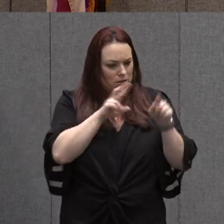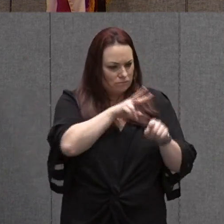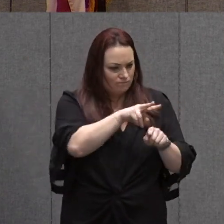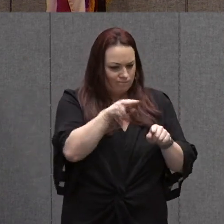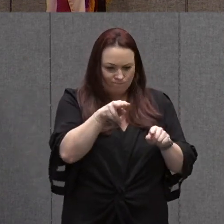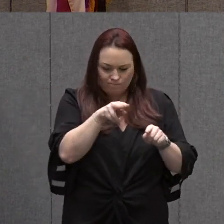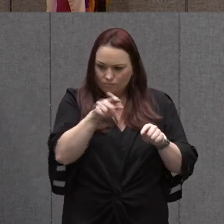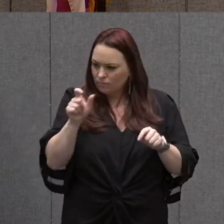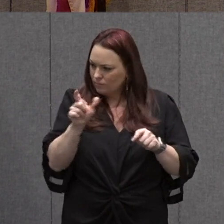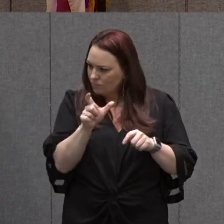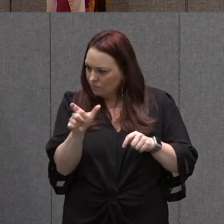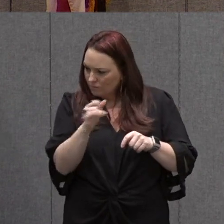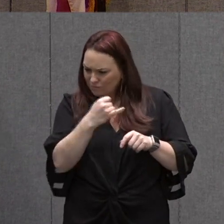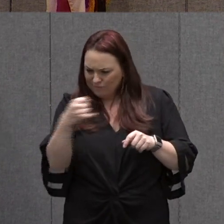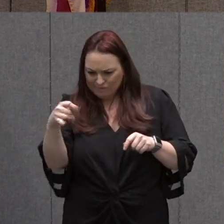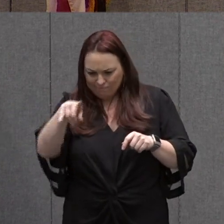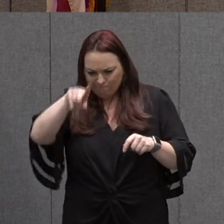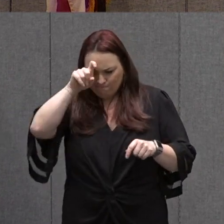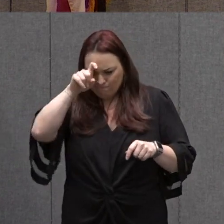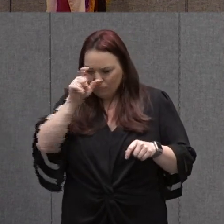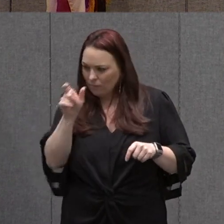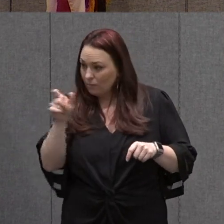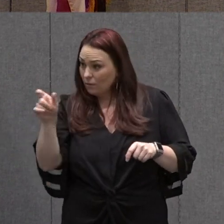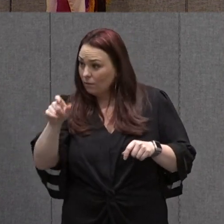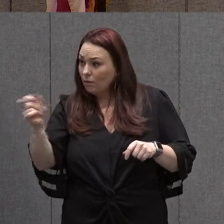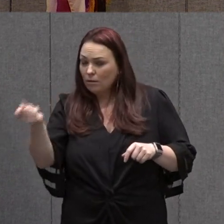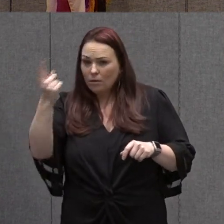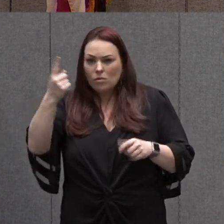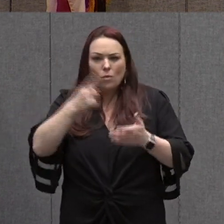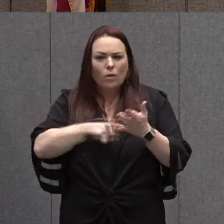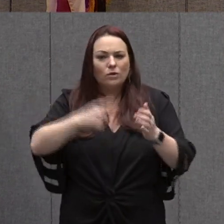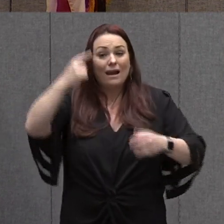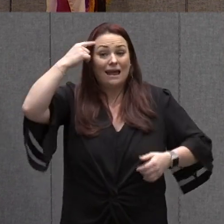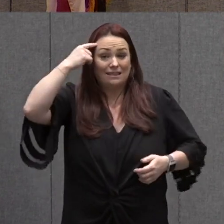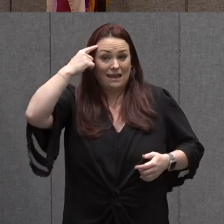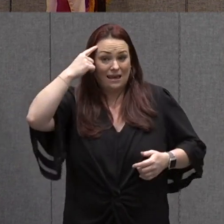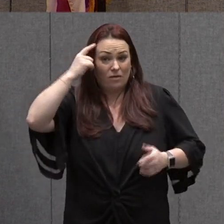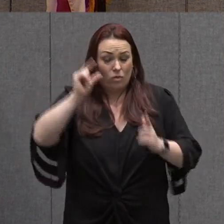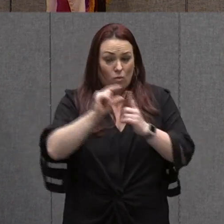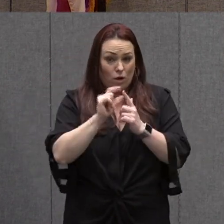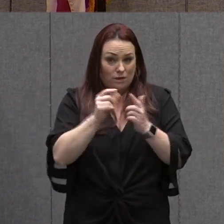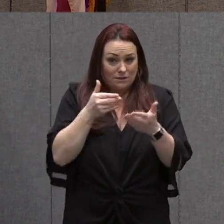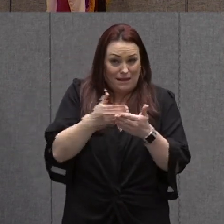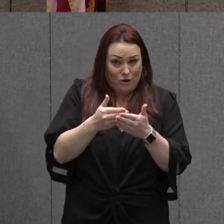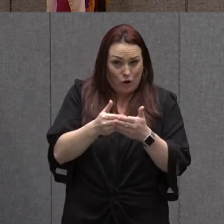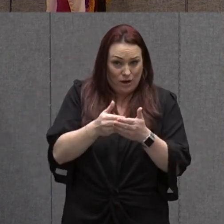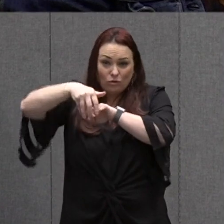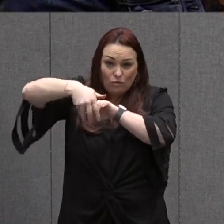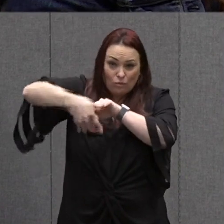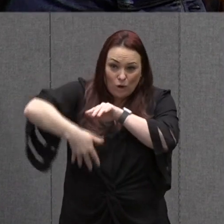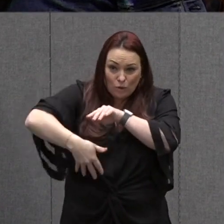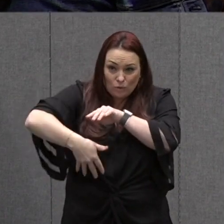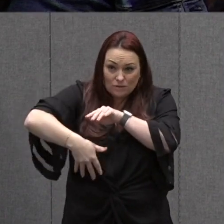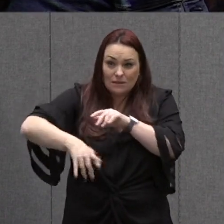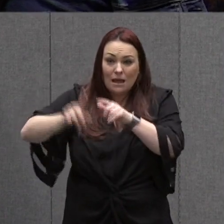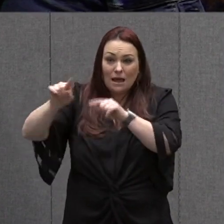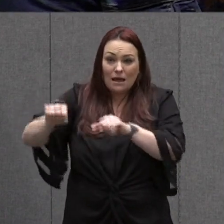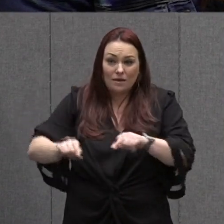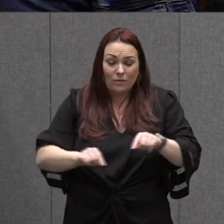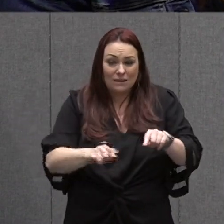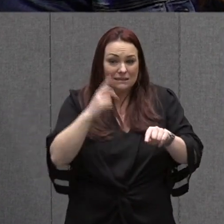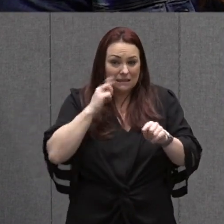Now, briefly, let's think about why seeds might need to be dispersed. Why do seeds need to